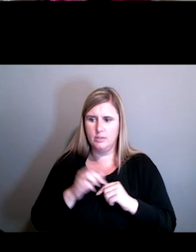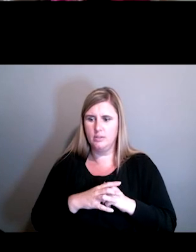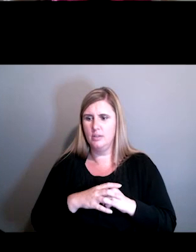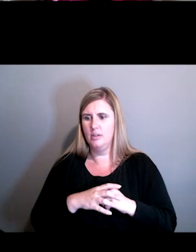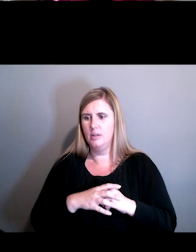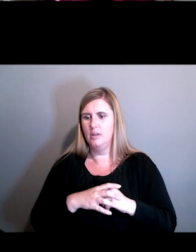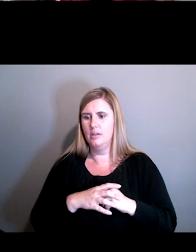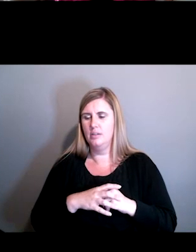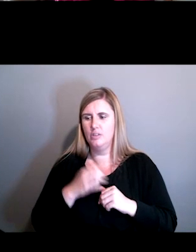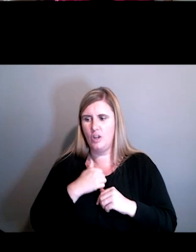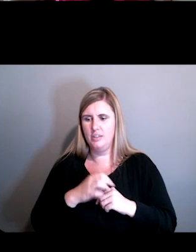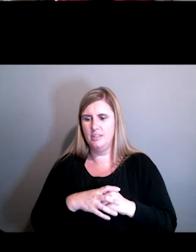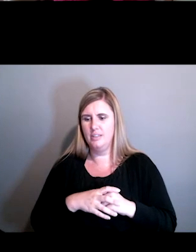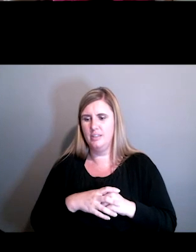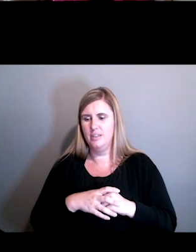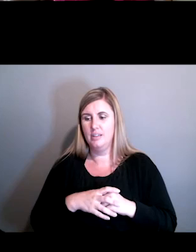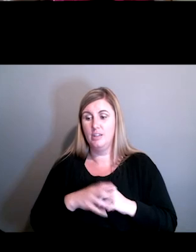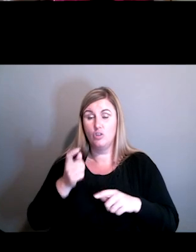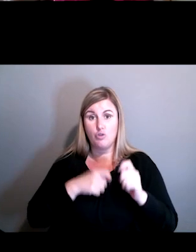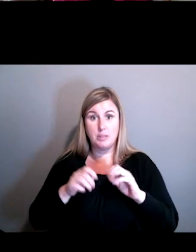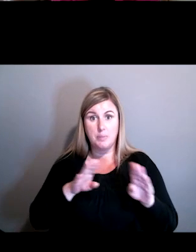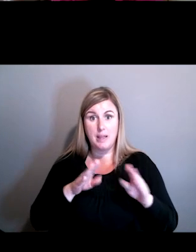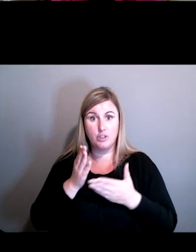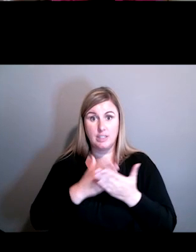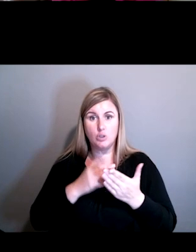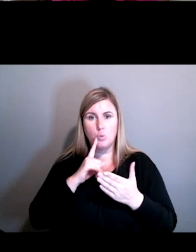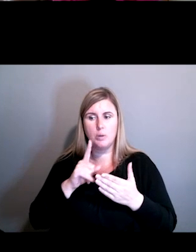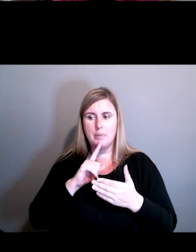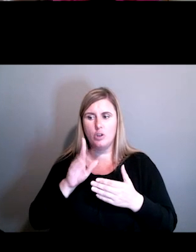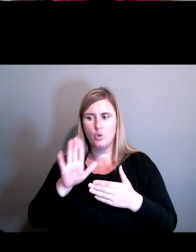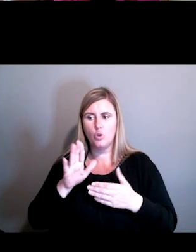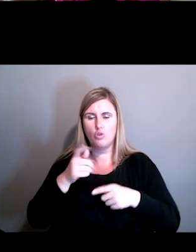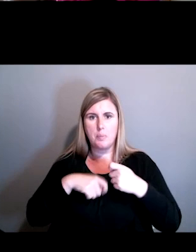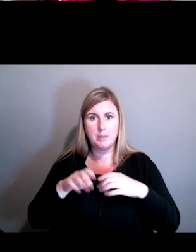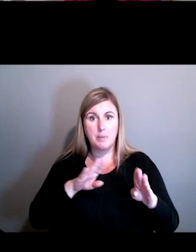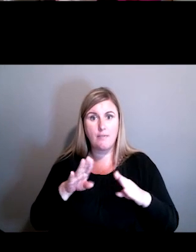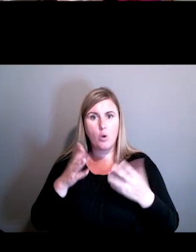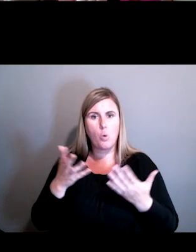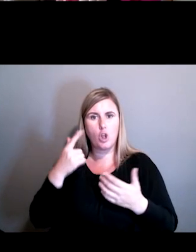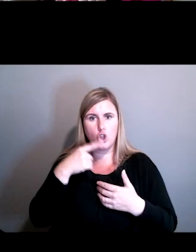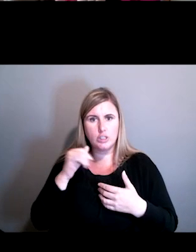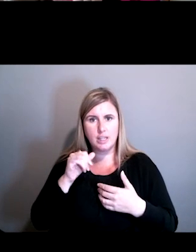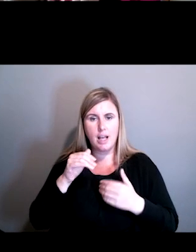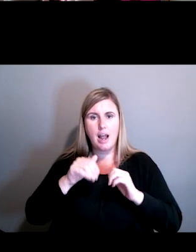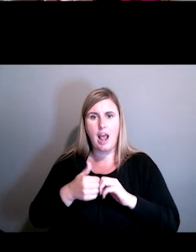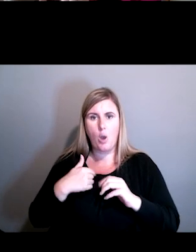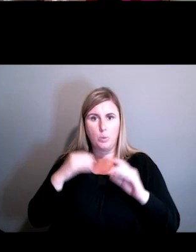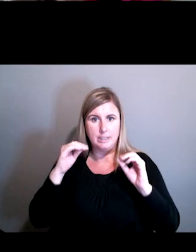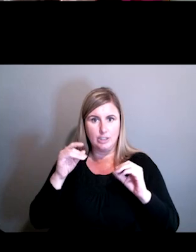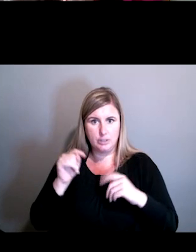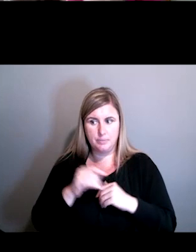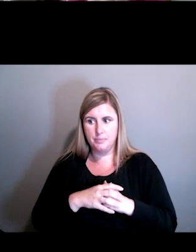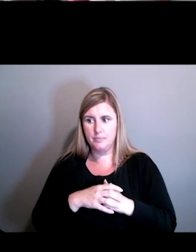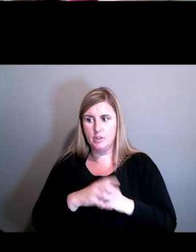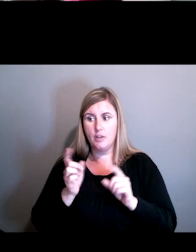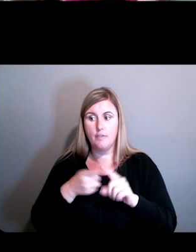replacement behavior section is going to be your replacement behavior, what it looks like, and how would we teach it. The first consequence section is